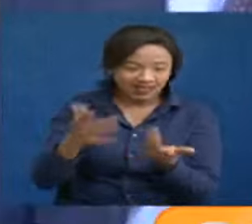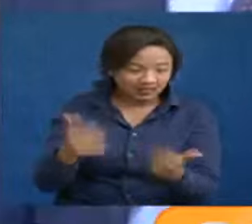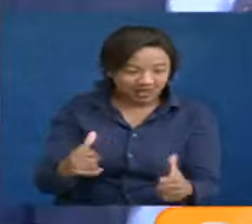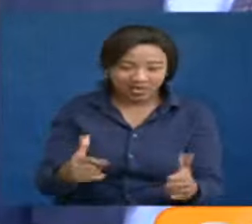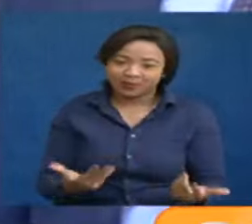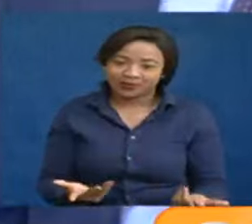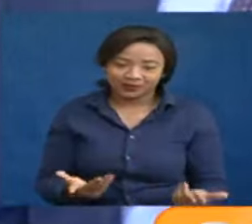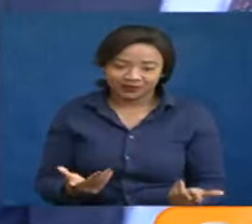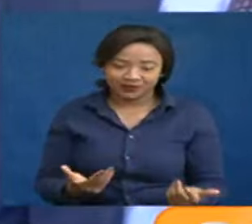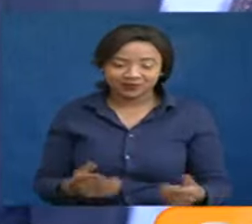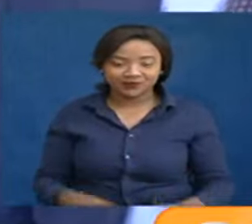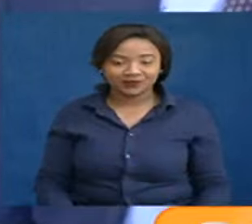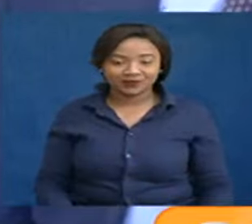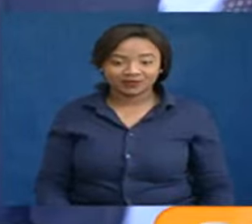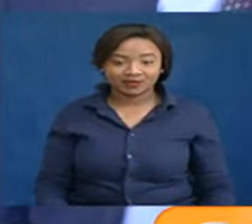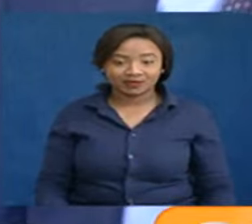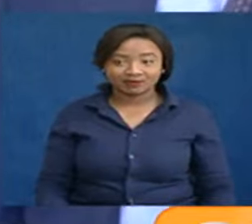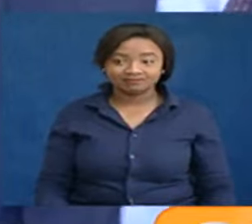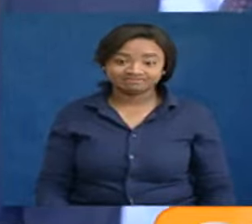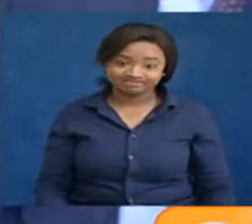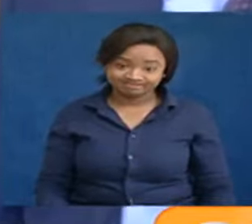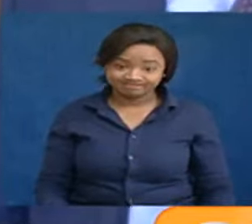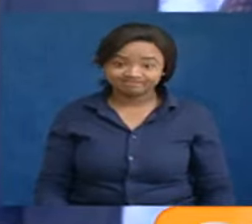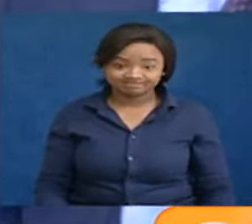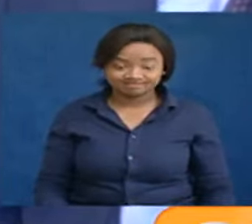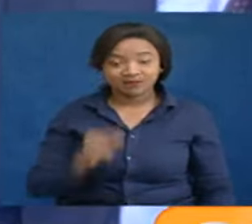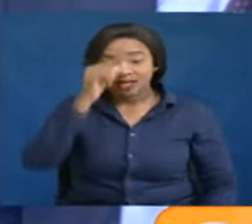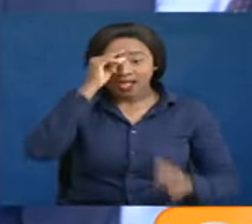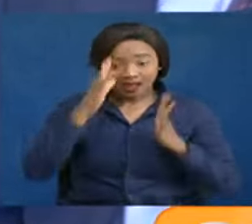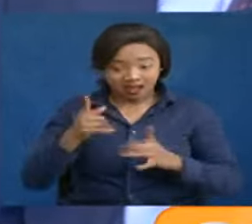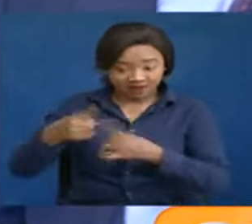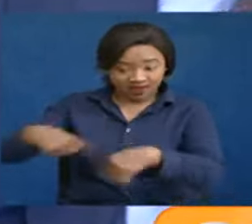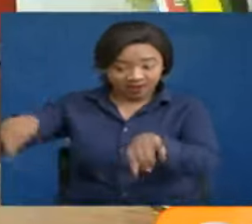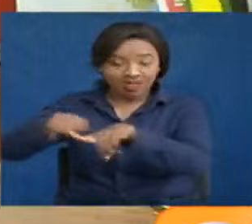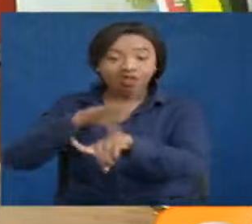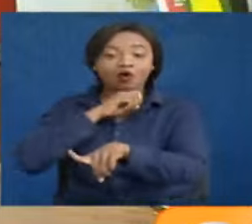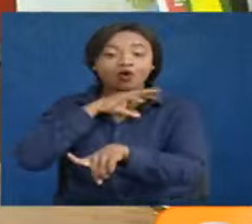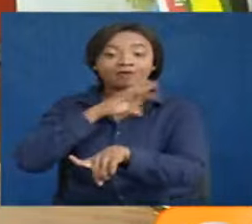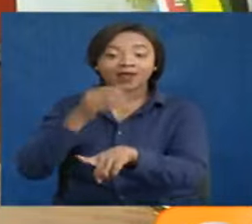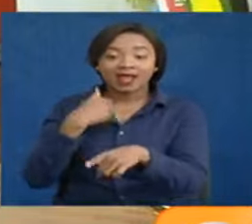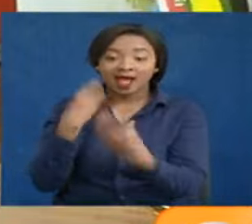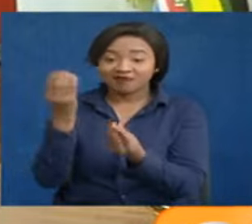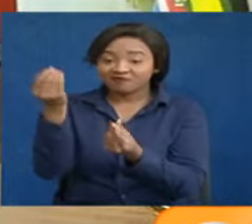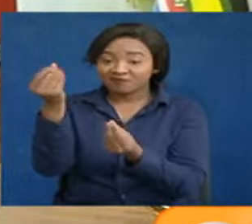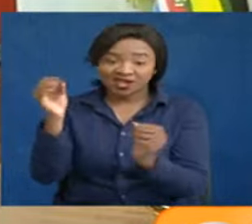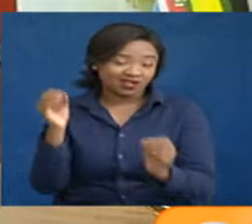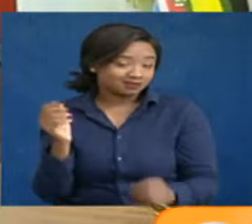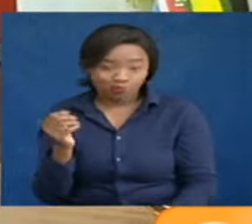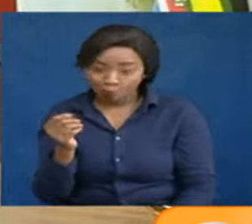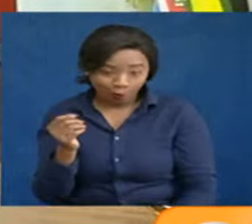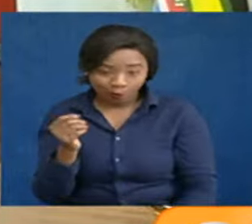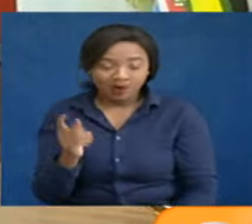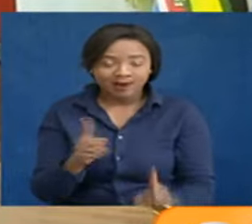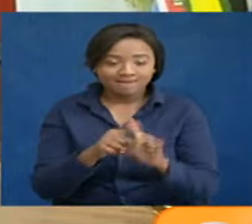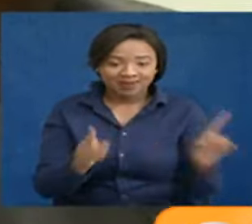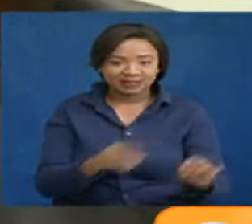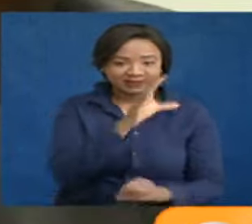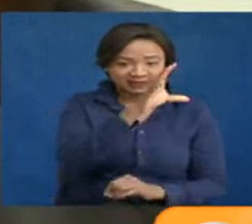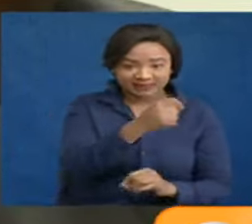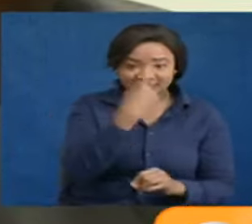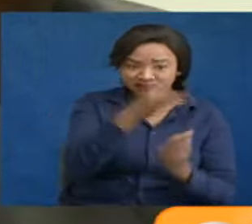of Governors early Monday. While governors decry of lack of money, Treasury CS John Mbadi says national